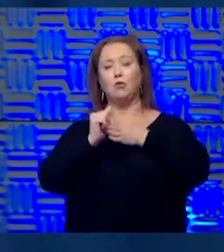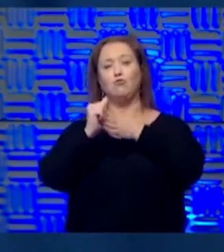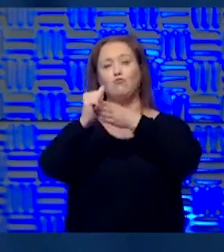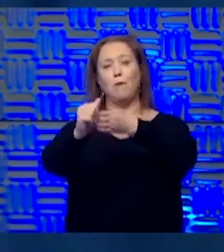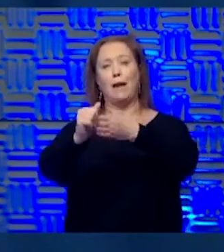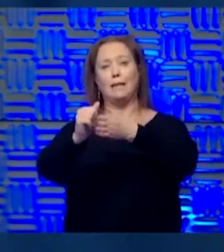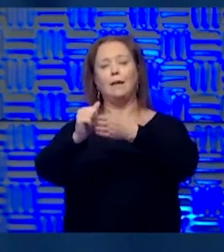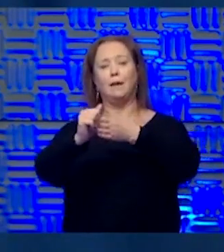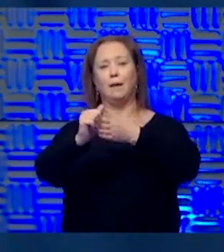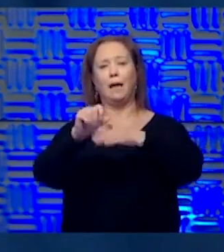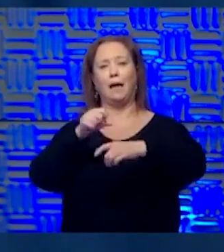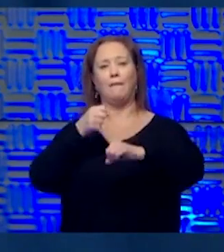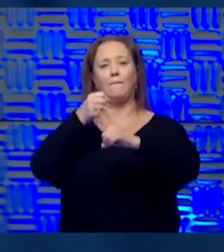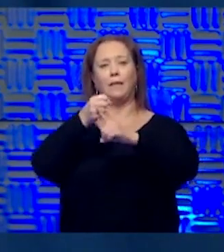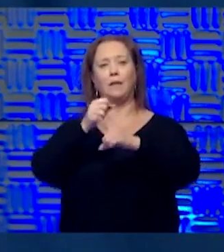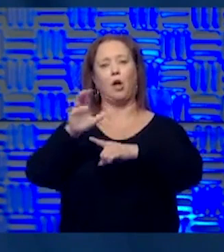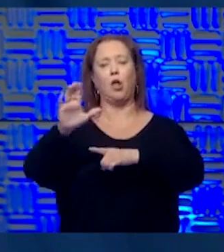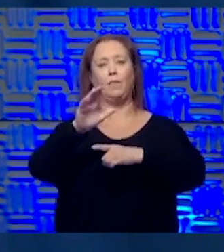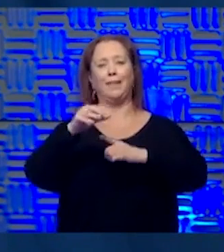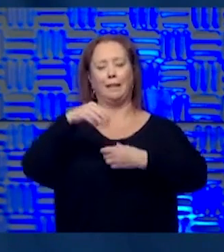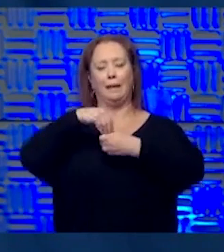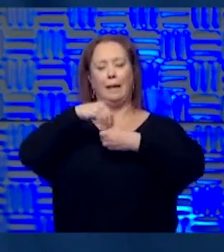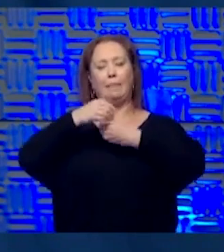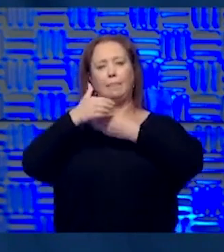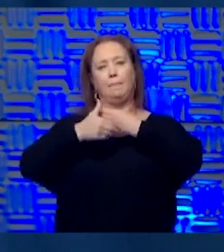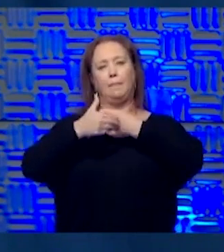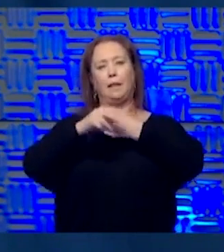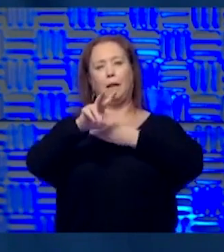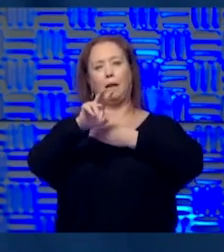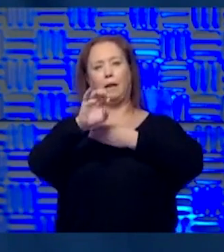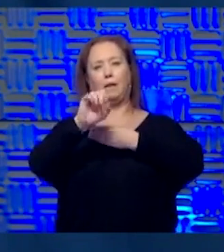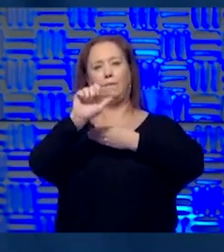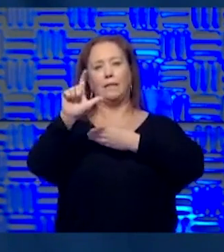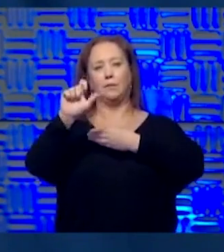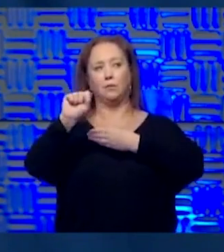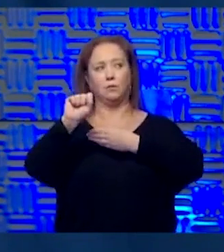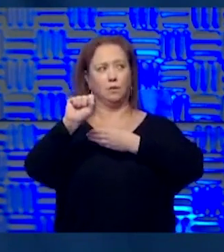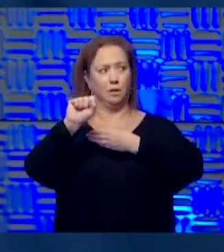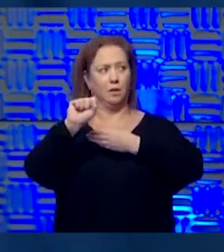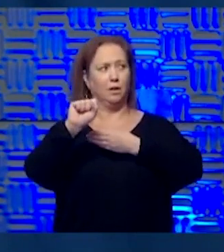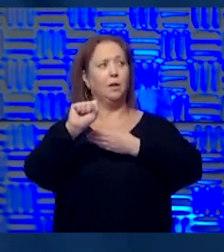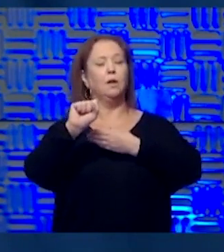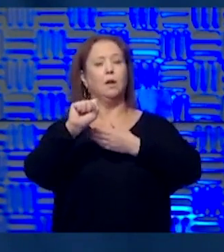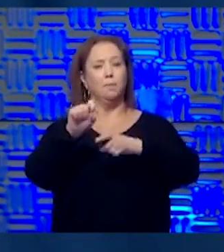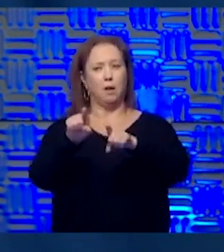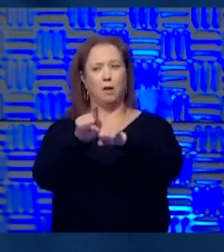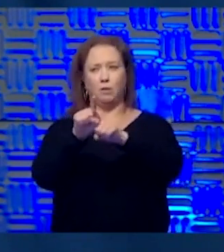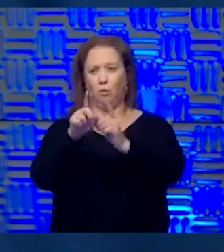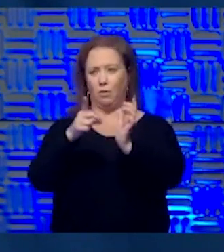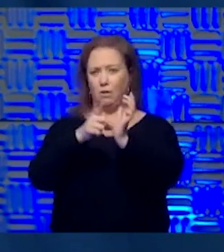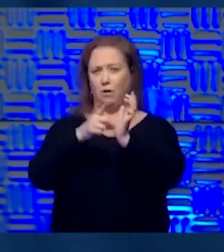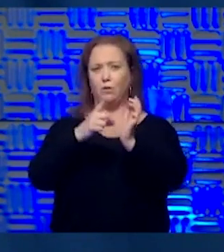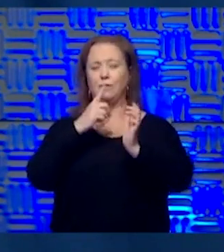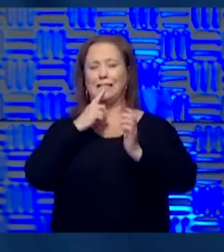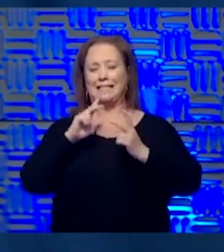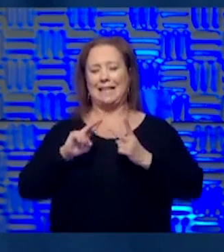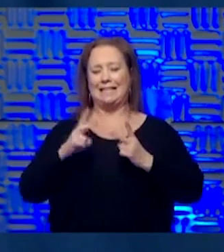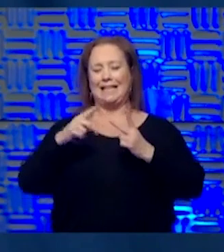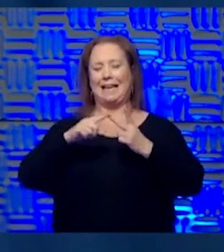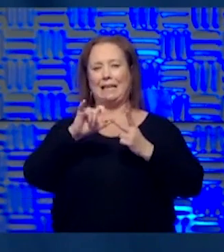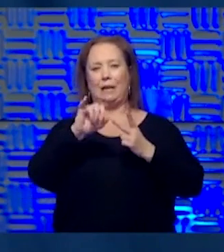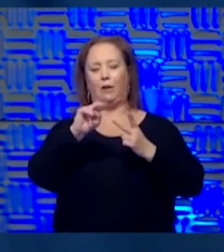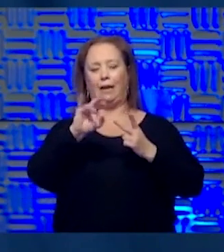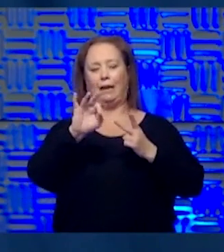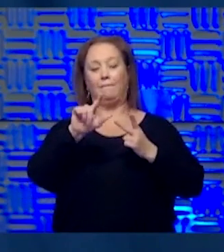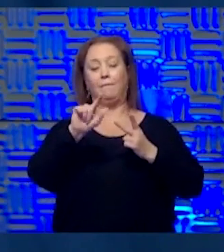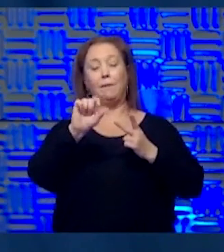effects on the endothelial lining in the blood vessels, but also, as Dr. Gronseth talked about, the actual secondary inflammation as